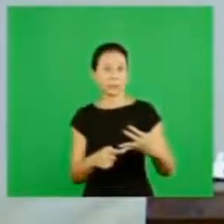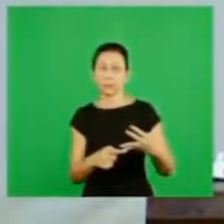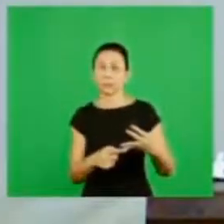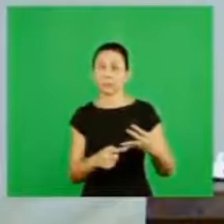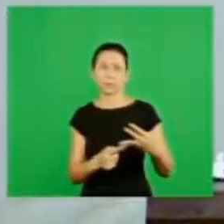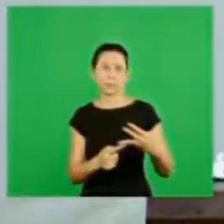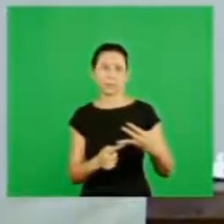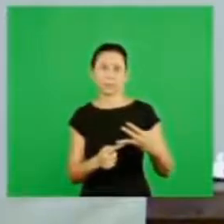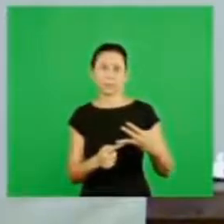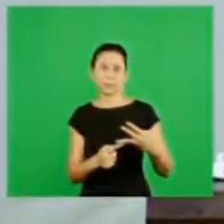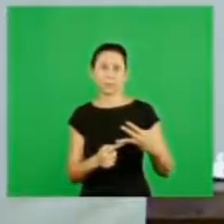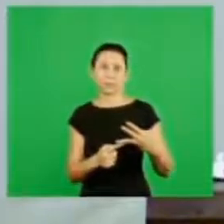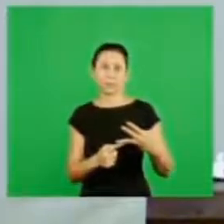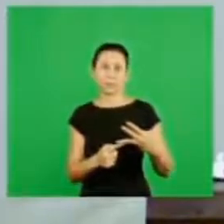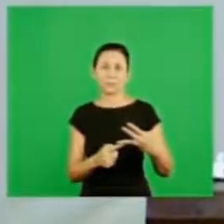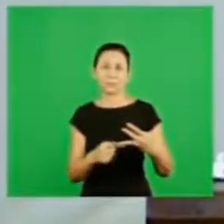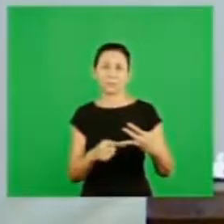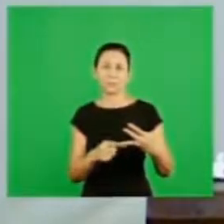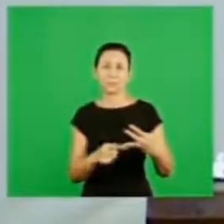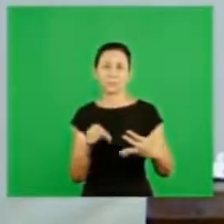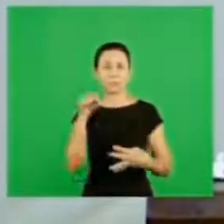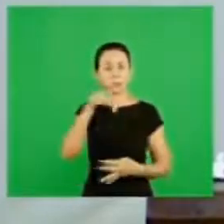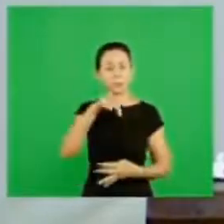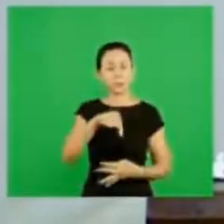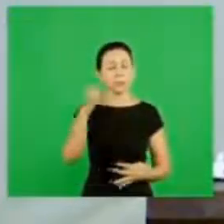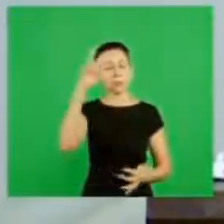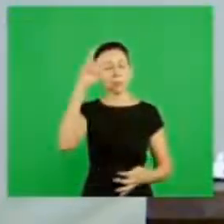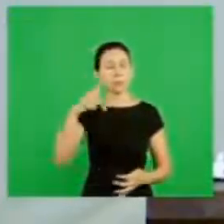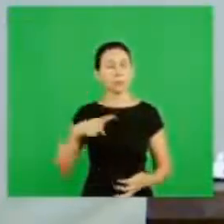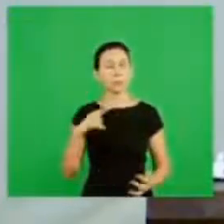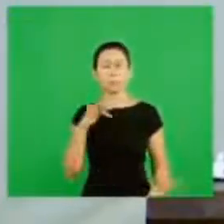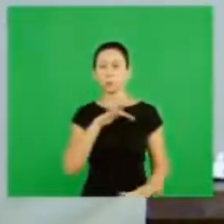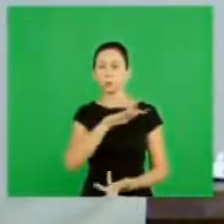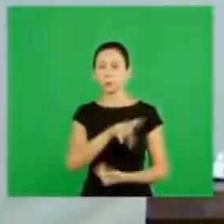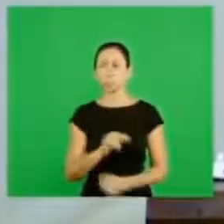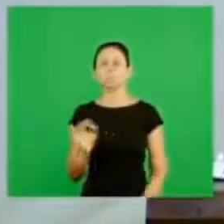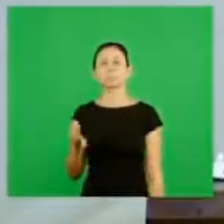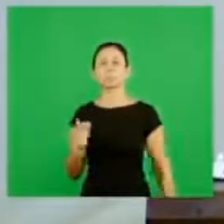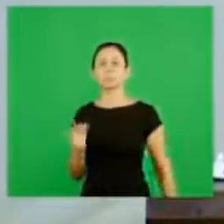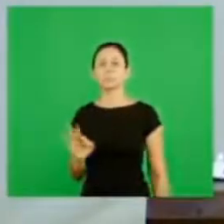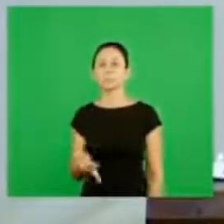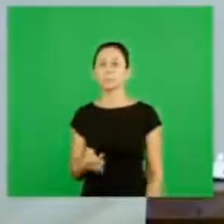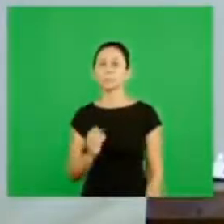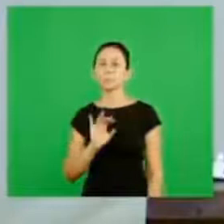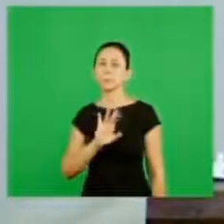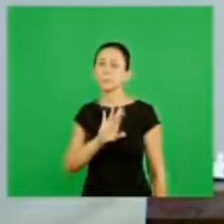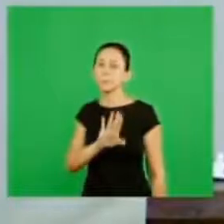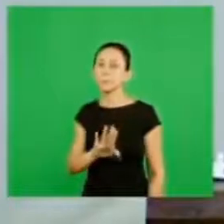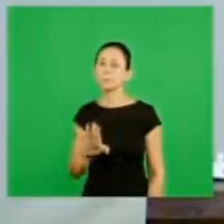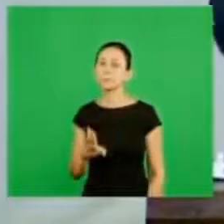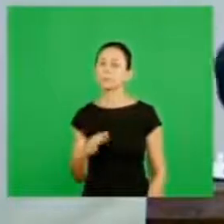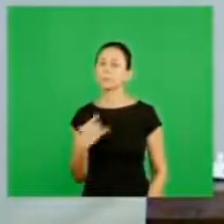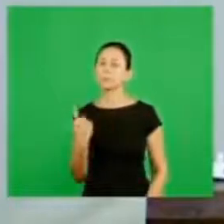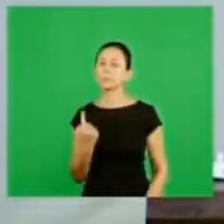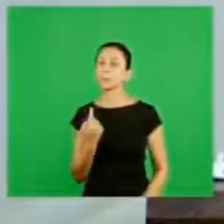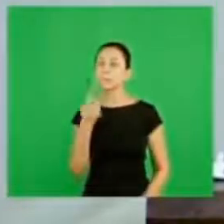human, physical time. It's the fourth dimension. It's everything is